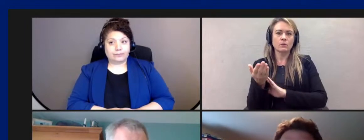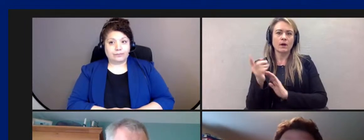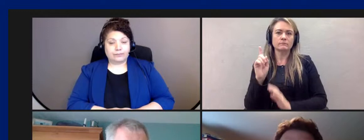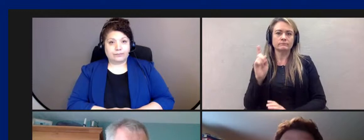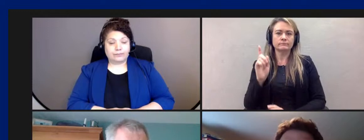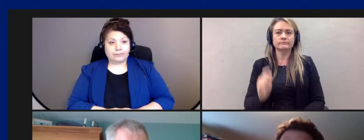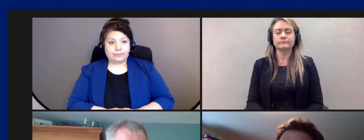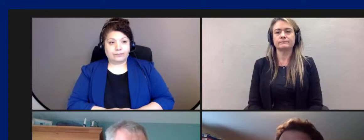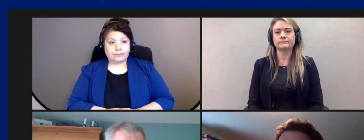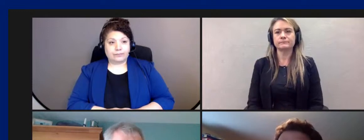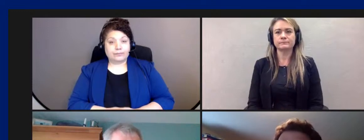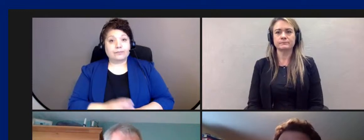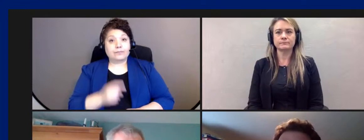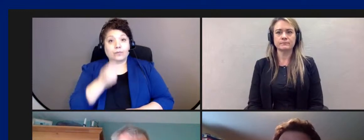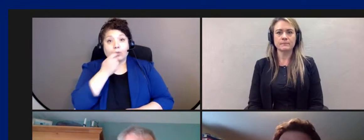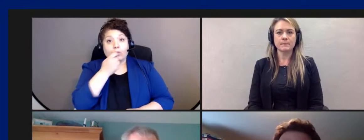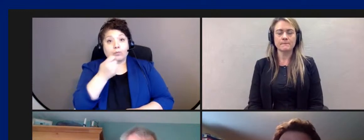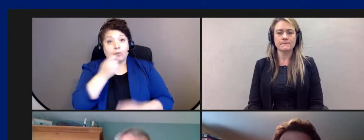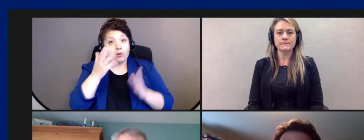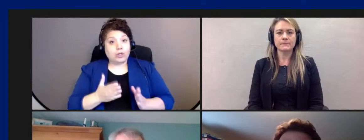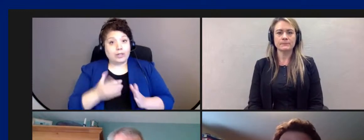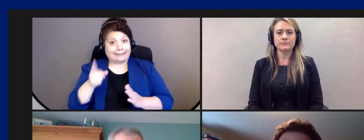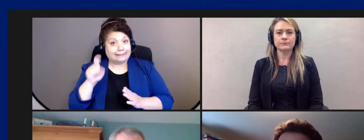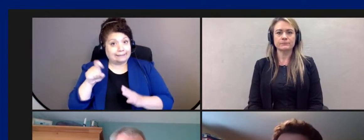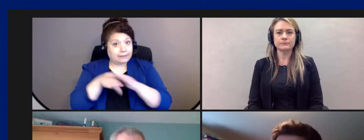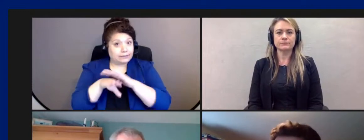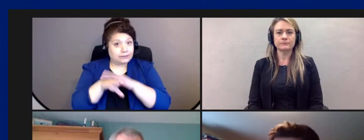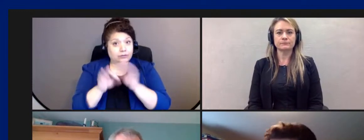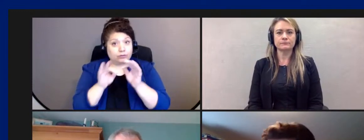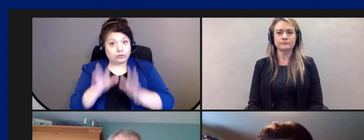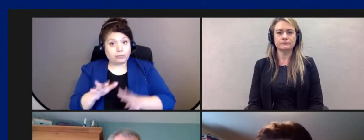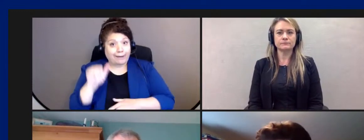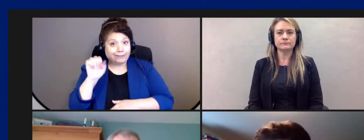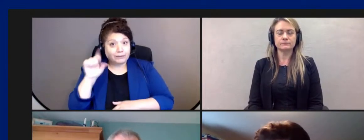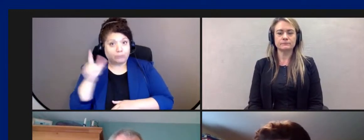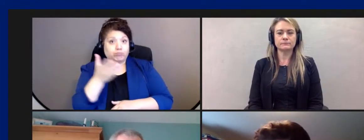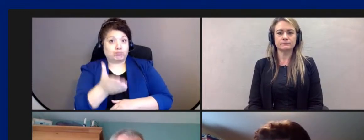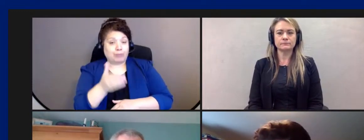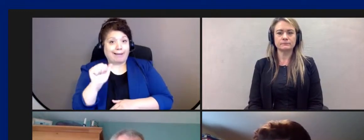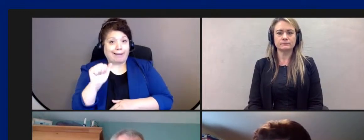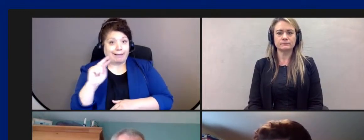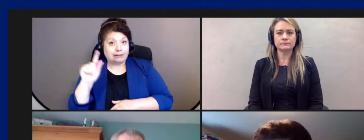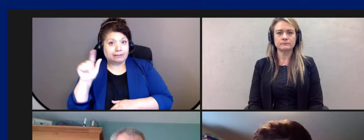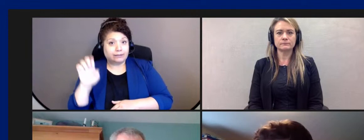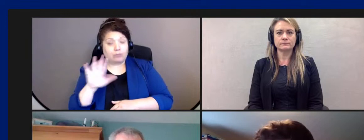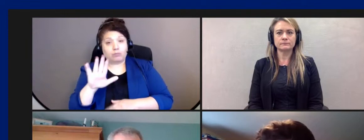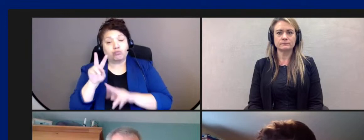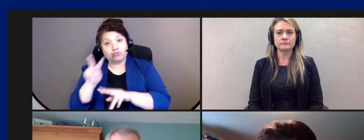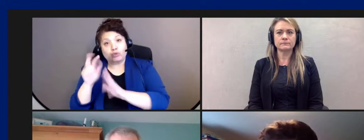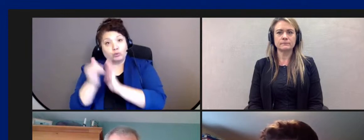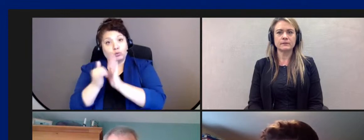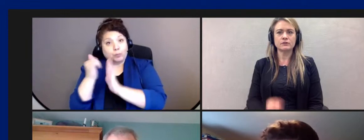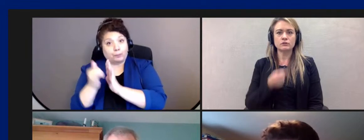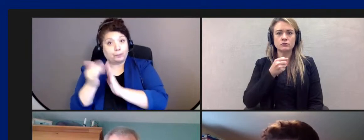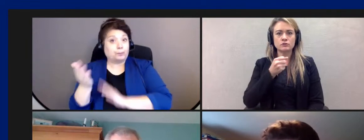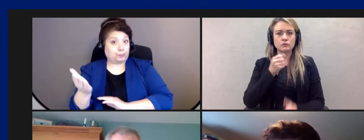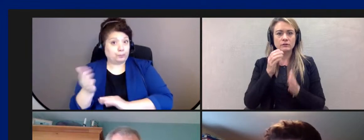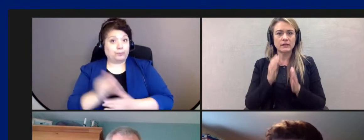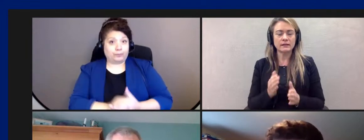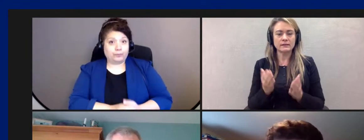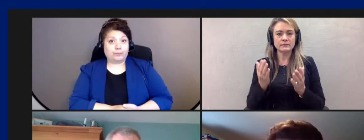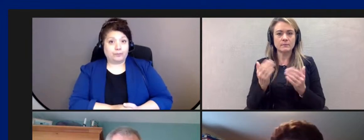with accessibility needs can pin a net, ASL interpreter, or follow along on the YouTube stream. Les journalistes ayant des besoins en